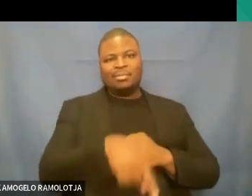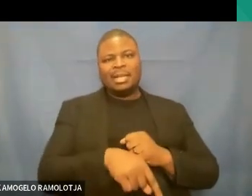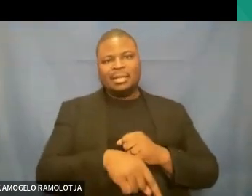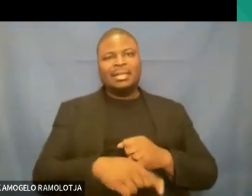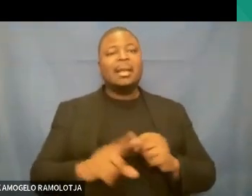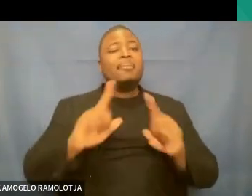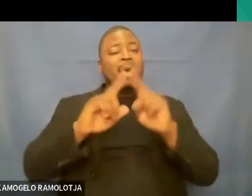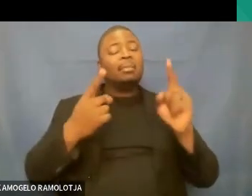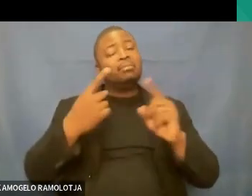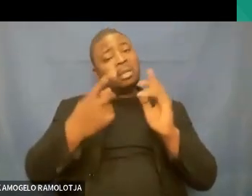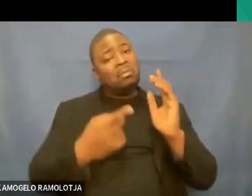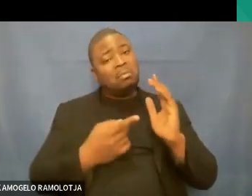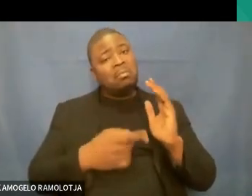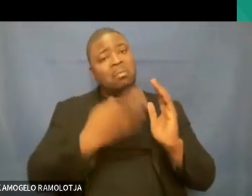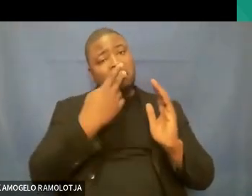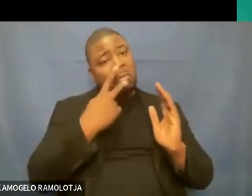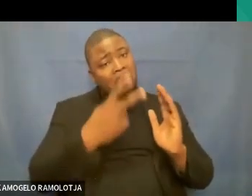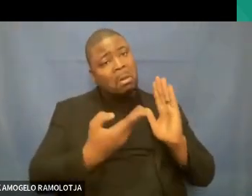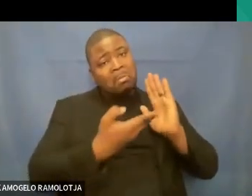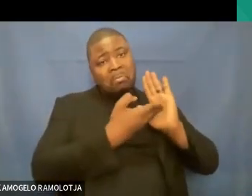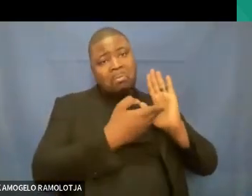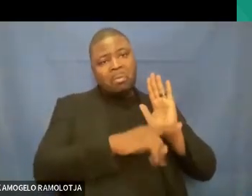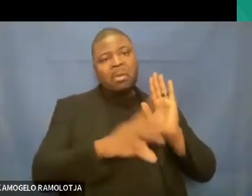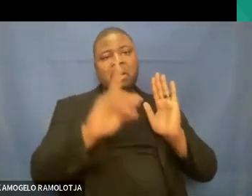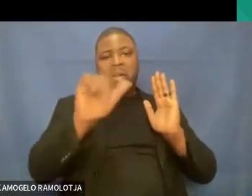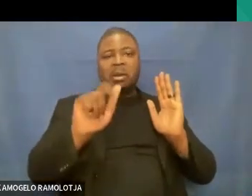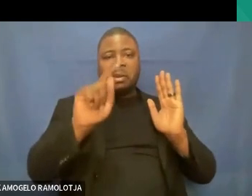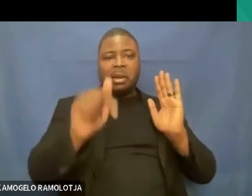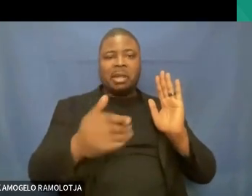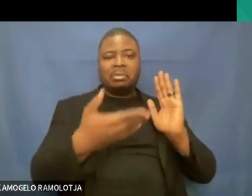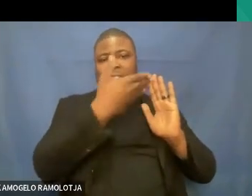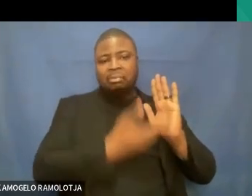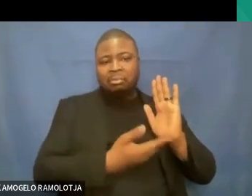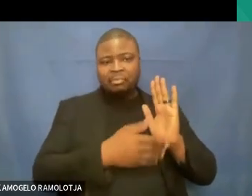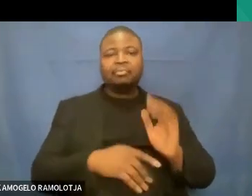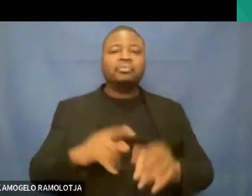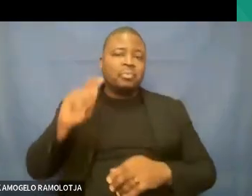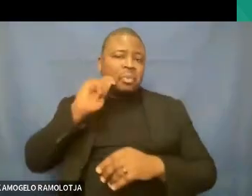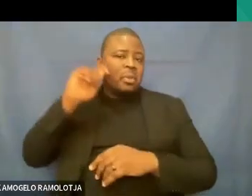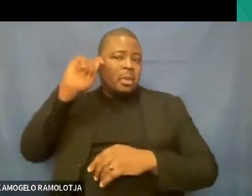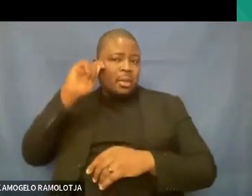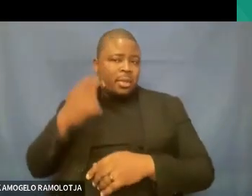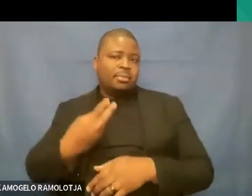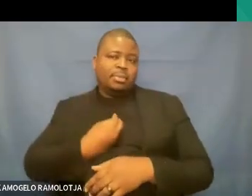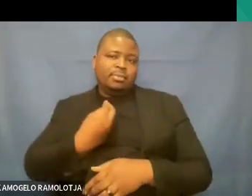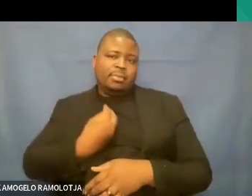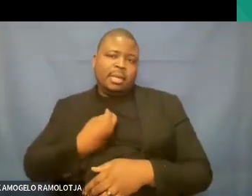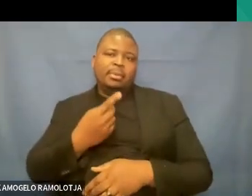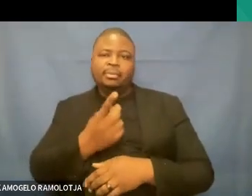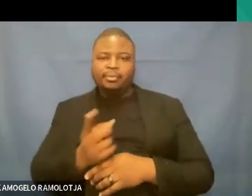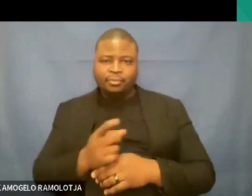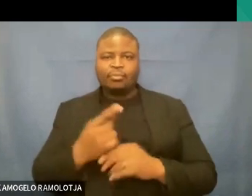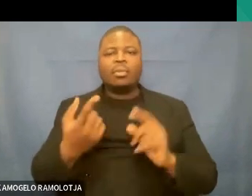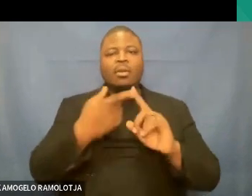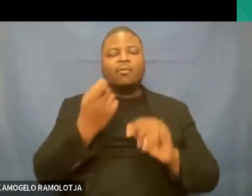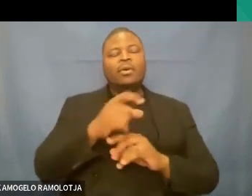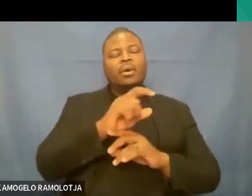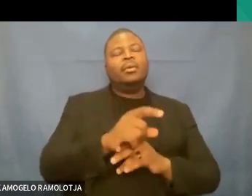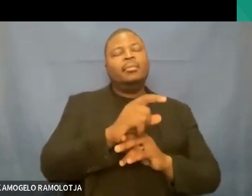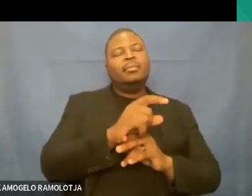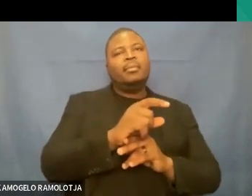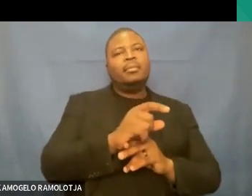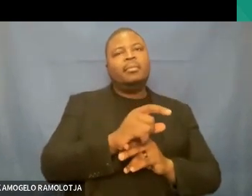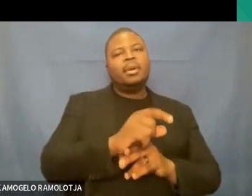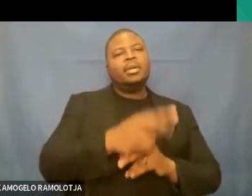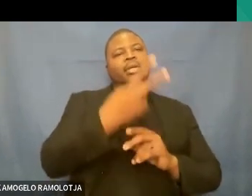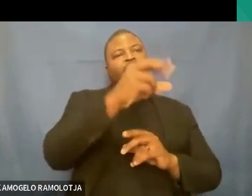data. Specifically here, we're looking at adolescents and young people for April 2024 to March 2025.